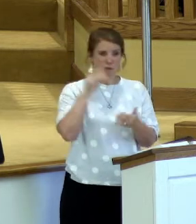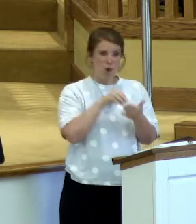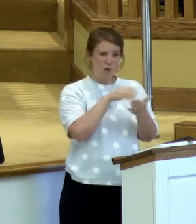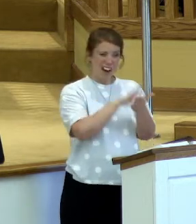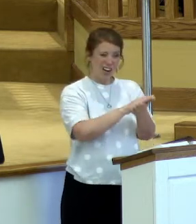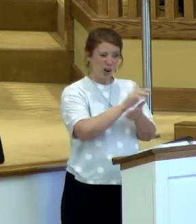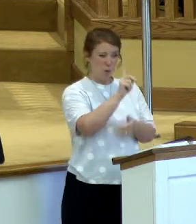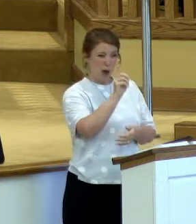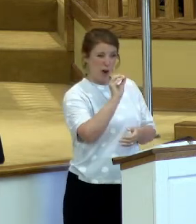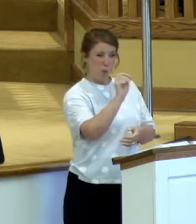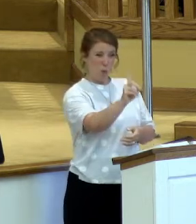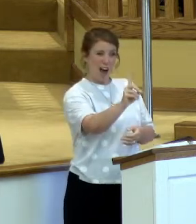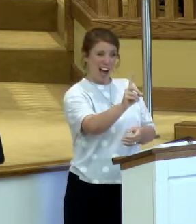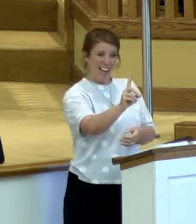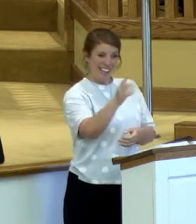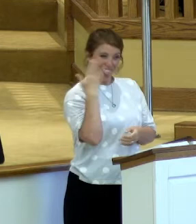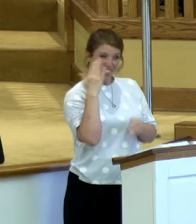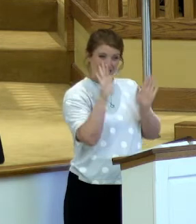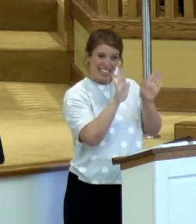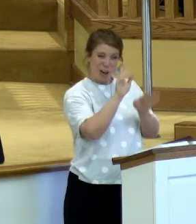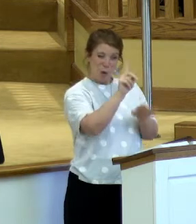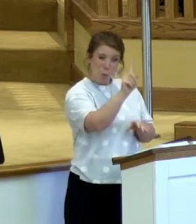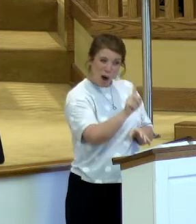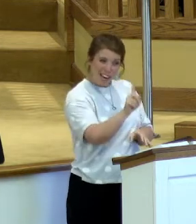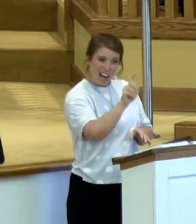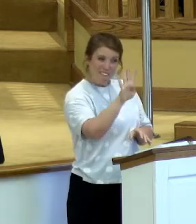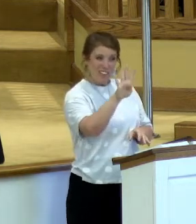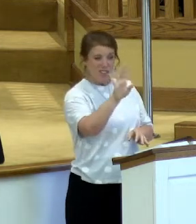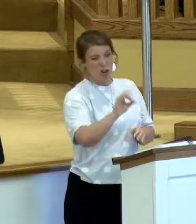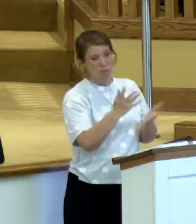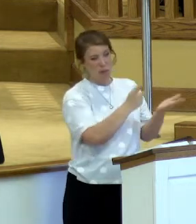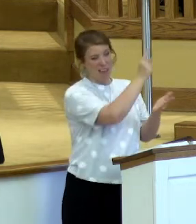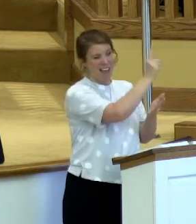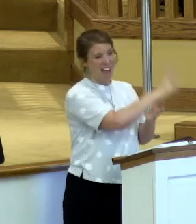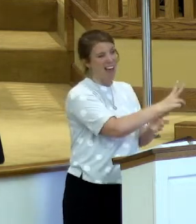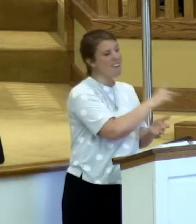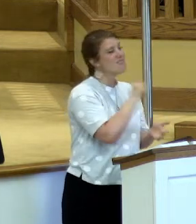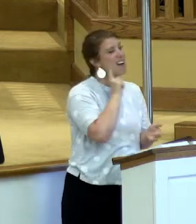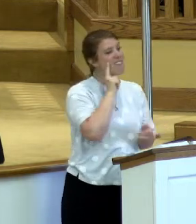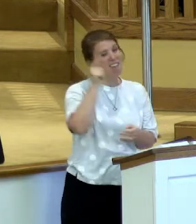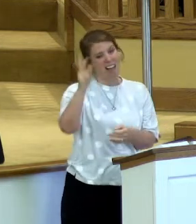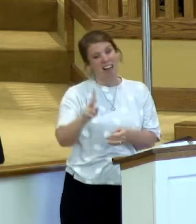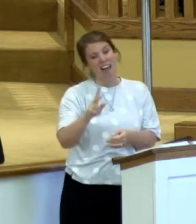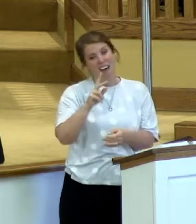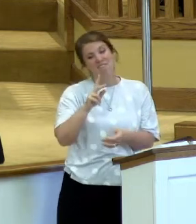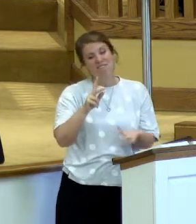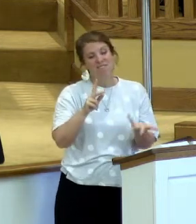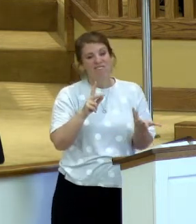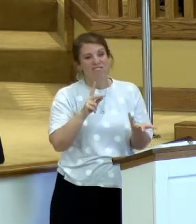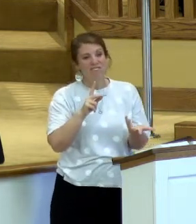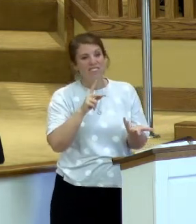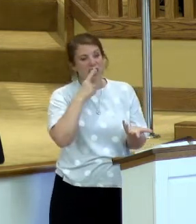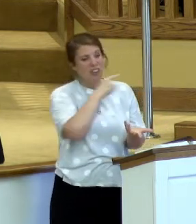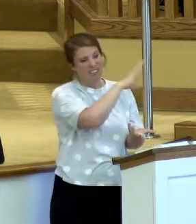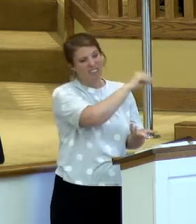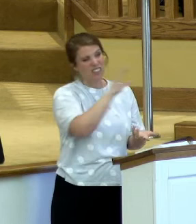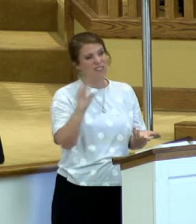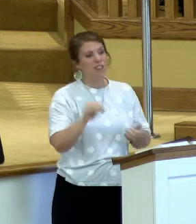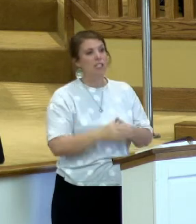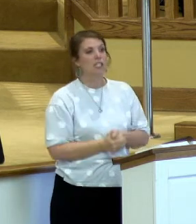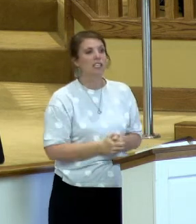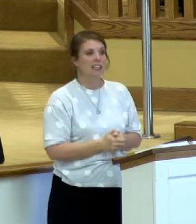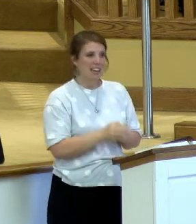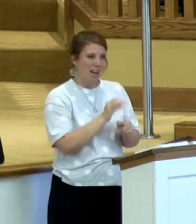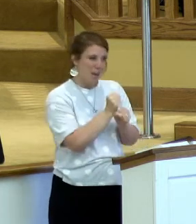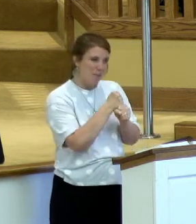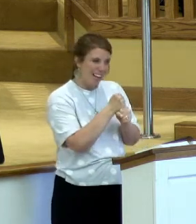148 Sunday morning, and I would say probably 50-50 deaf and hearing. Probably half of that was deaf, so we rejoice and praise the Lord. And I know I